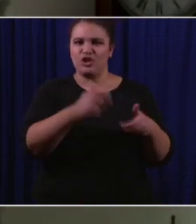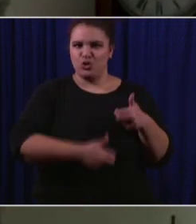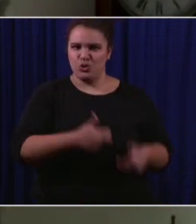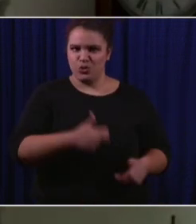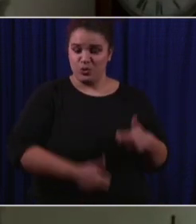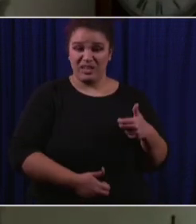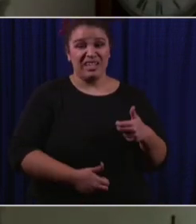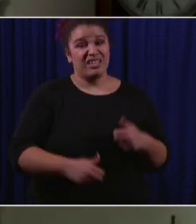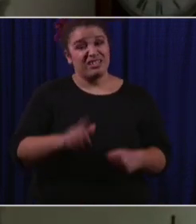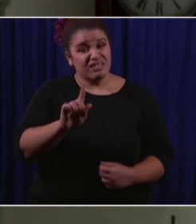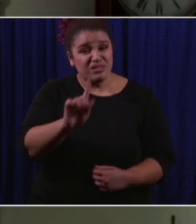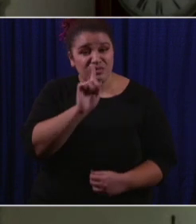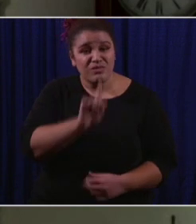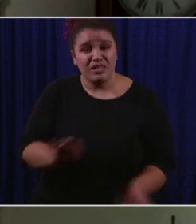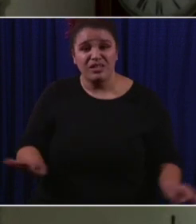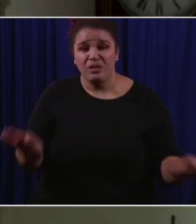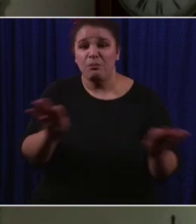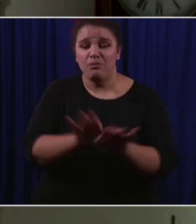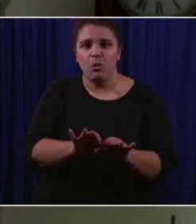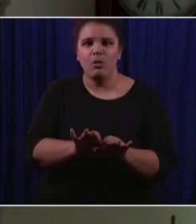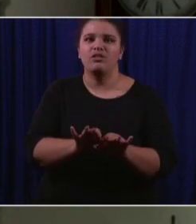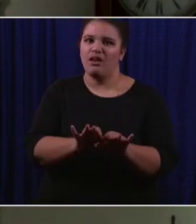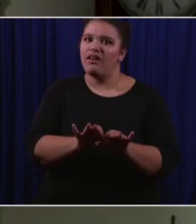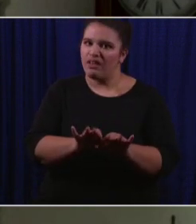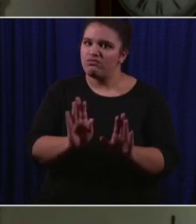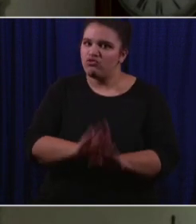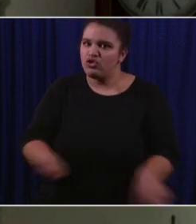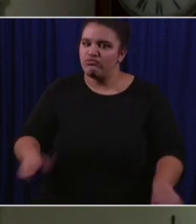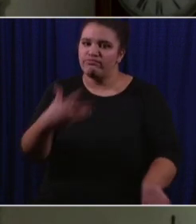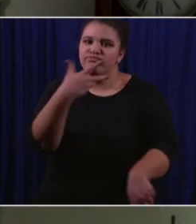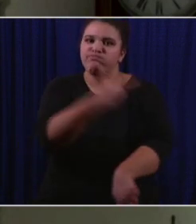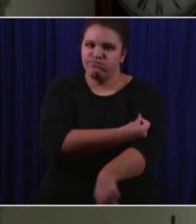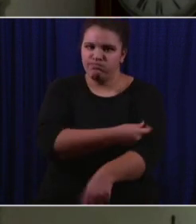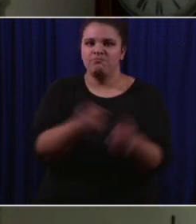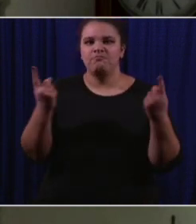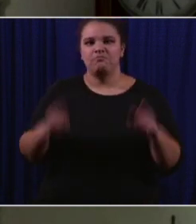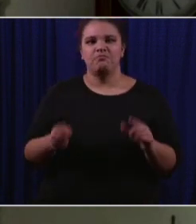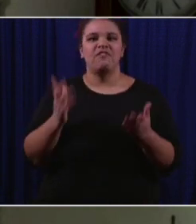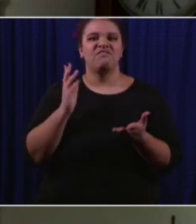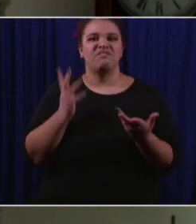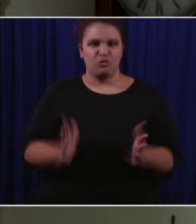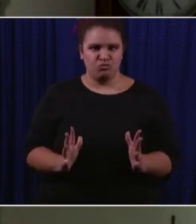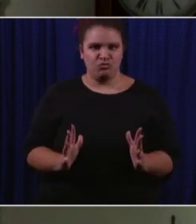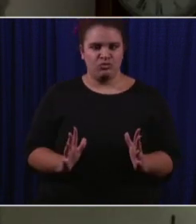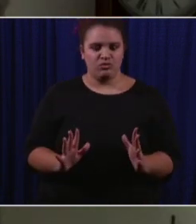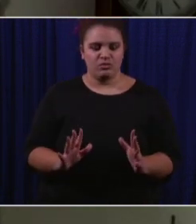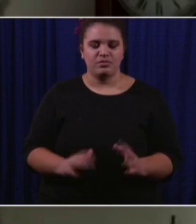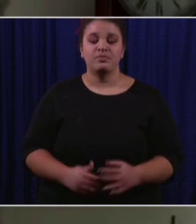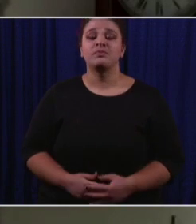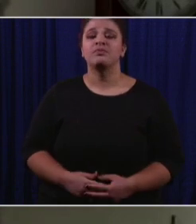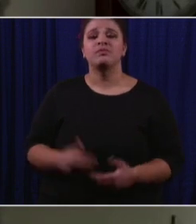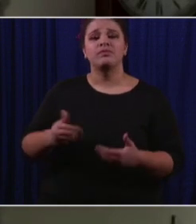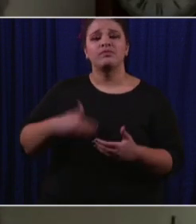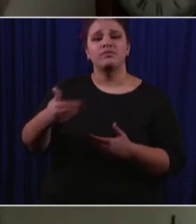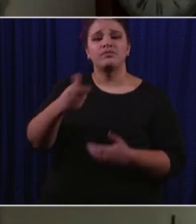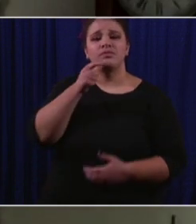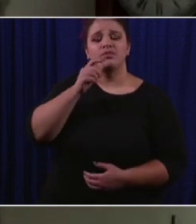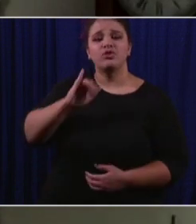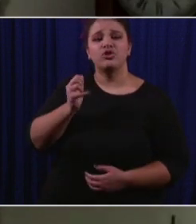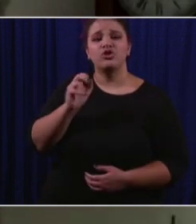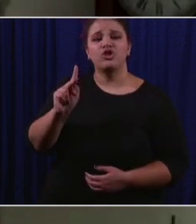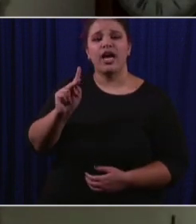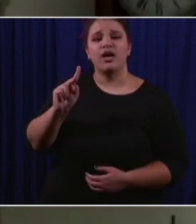very important that people do that. Next question is from Jack Windsor at WMFD in